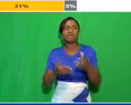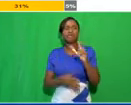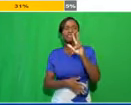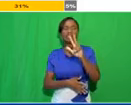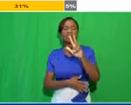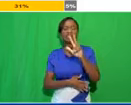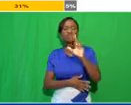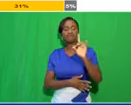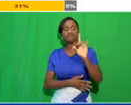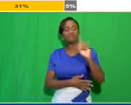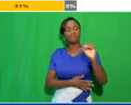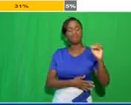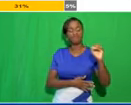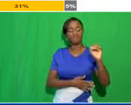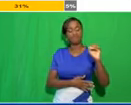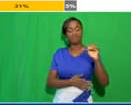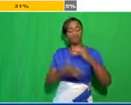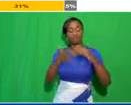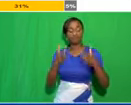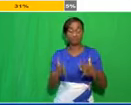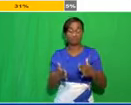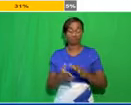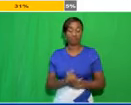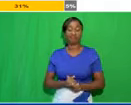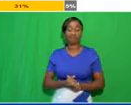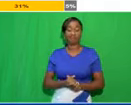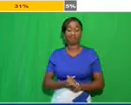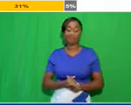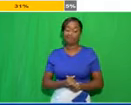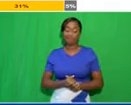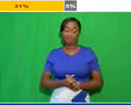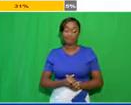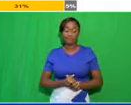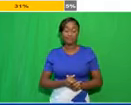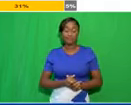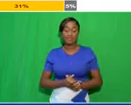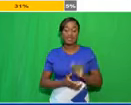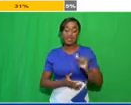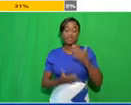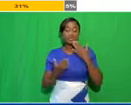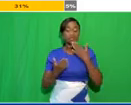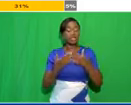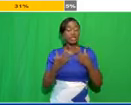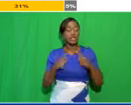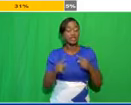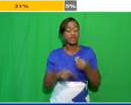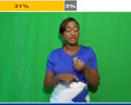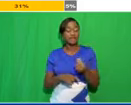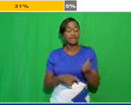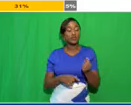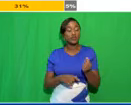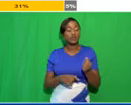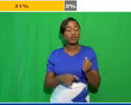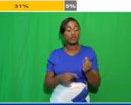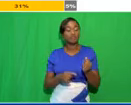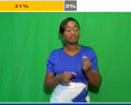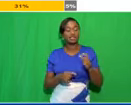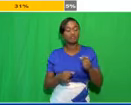3,800 students. Yeah, so that's a good answer. A few have to resit,